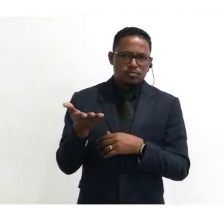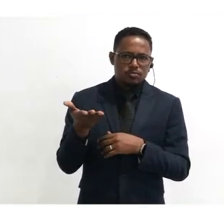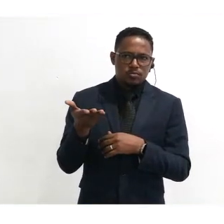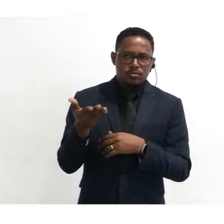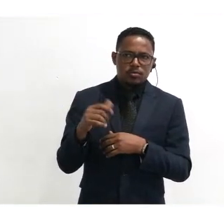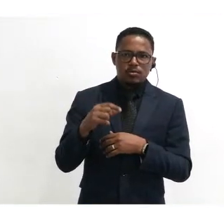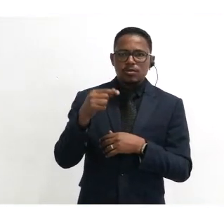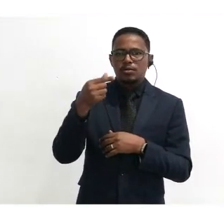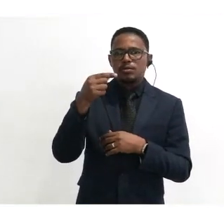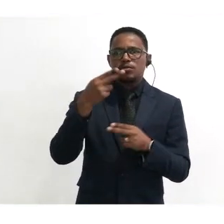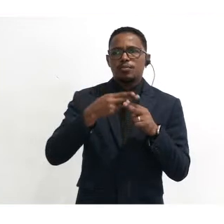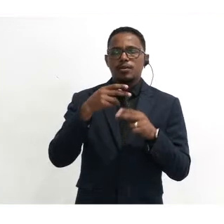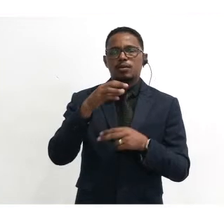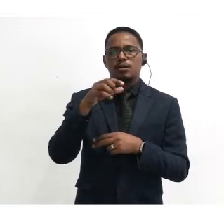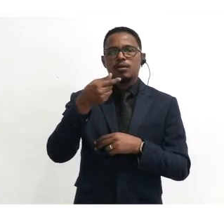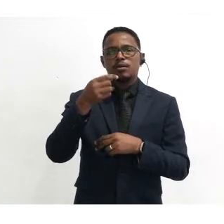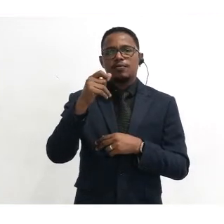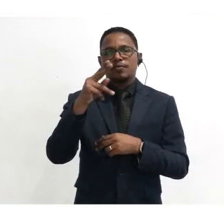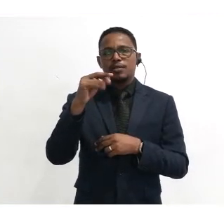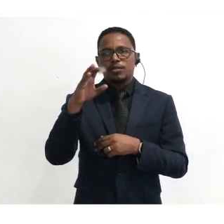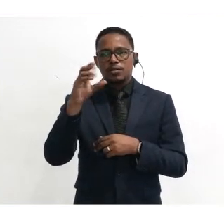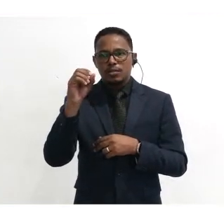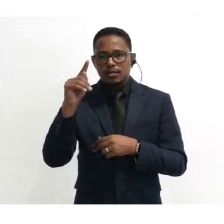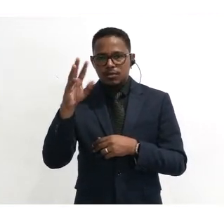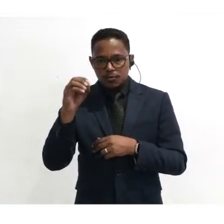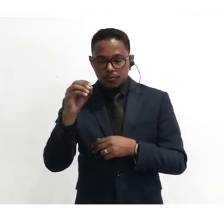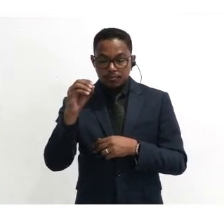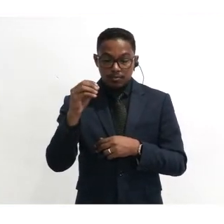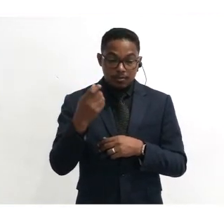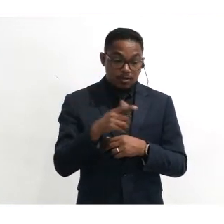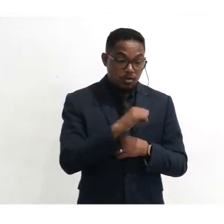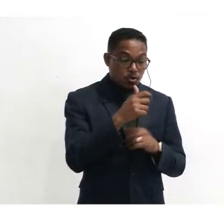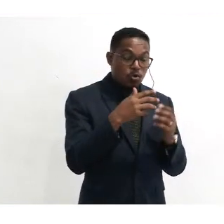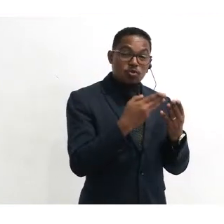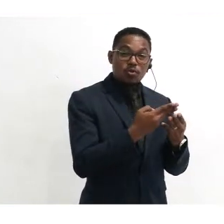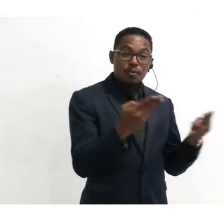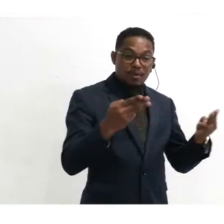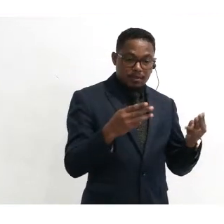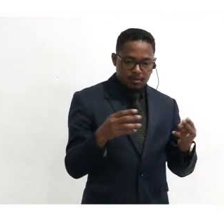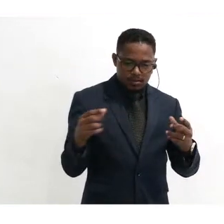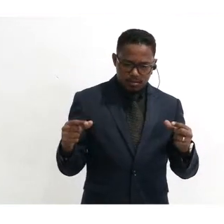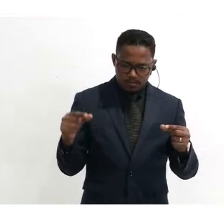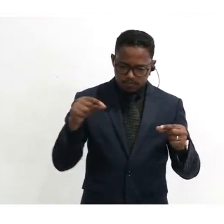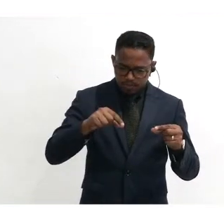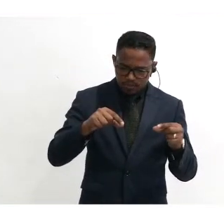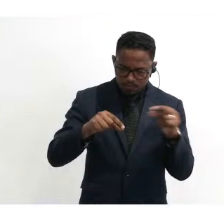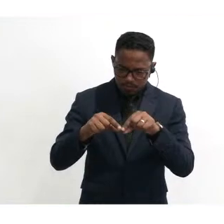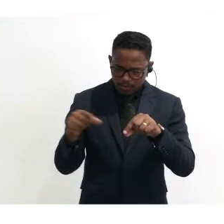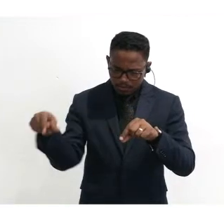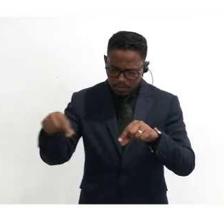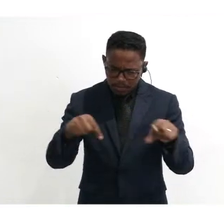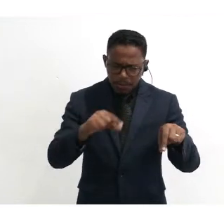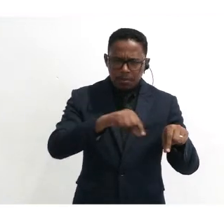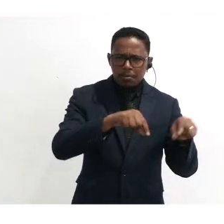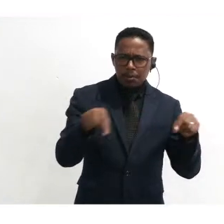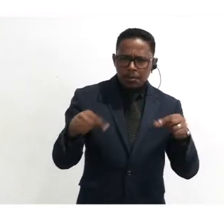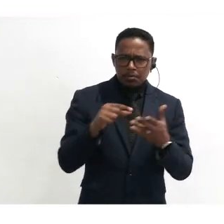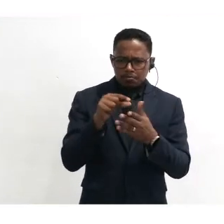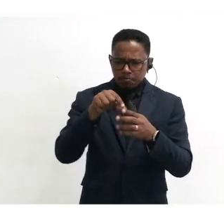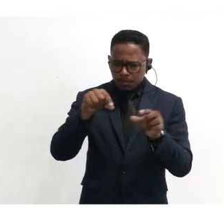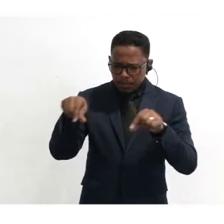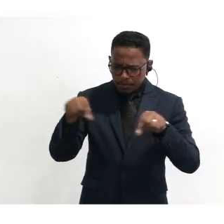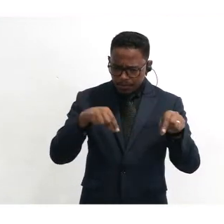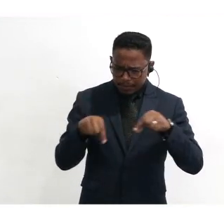graphene impregnated in other materials, that might be, I think, more interesting way to use the